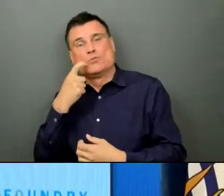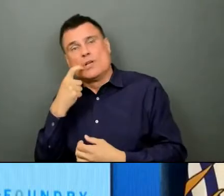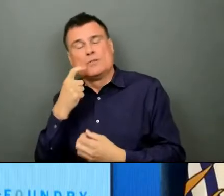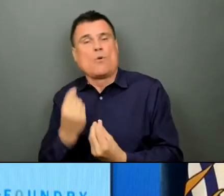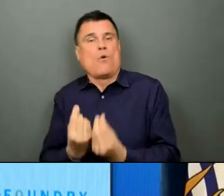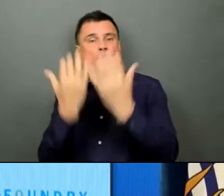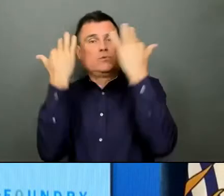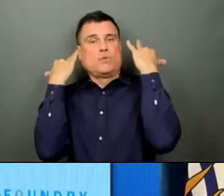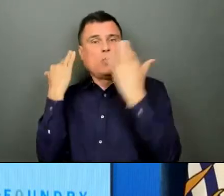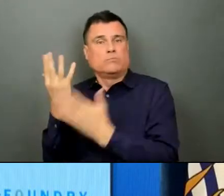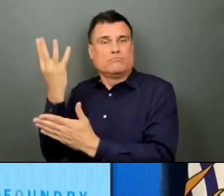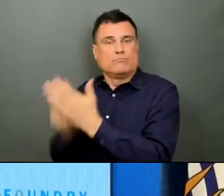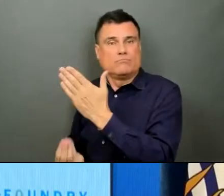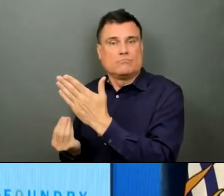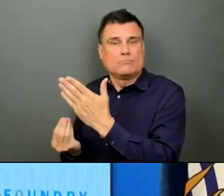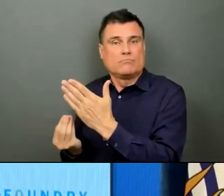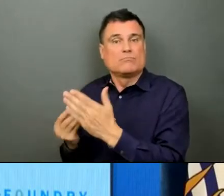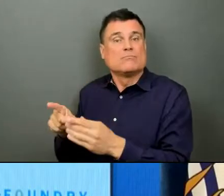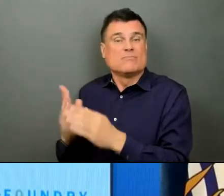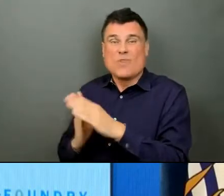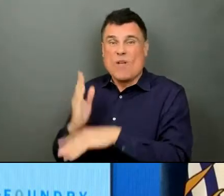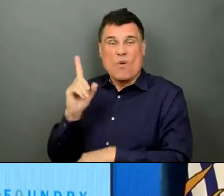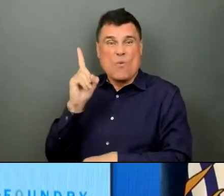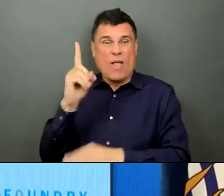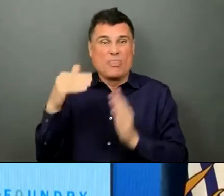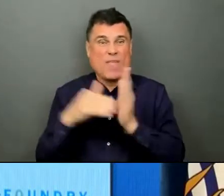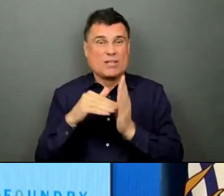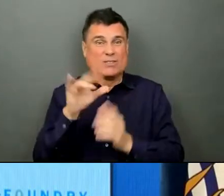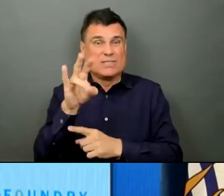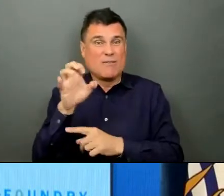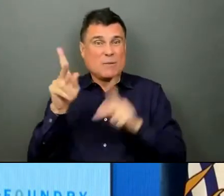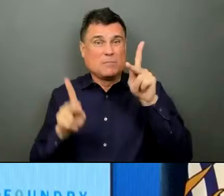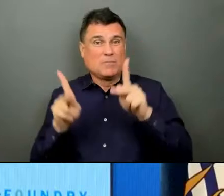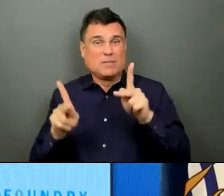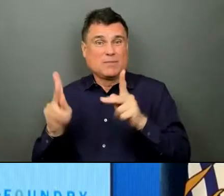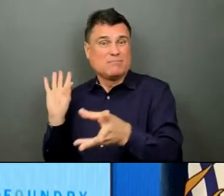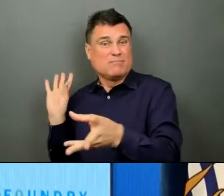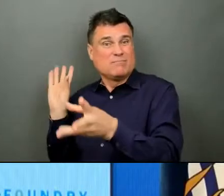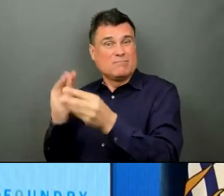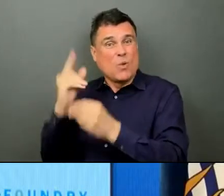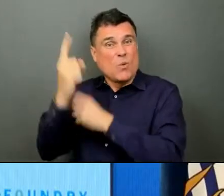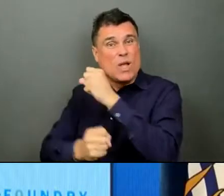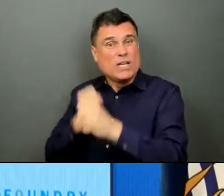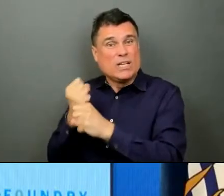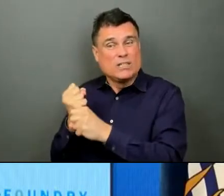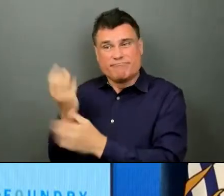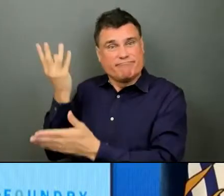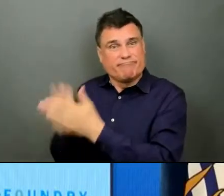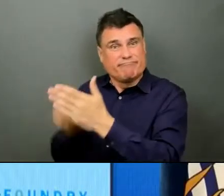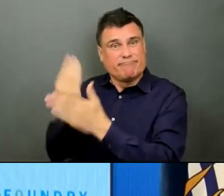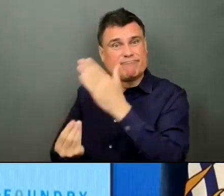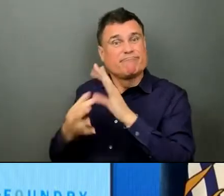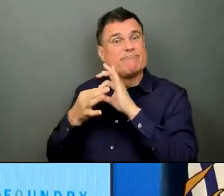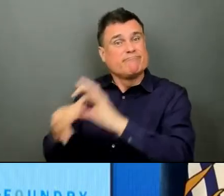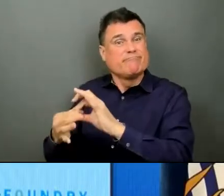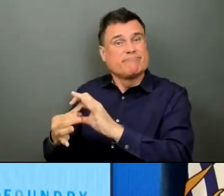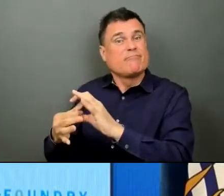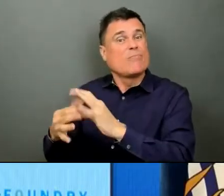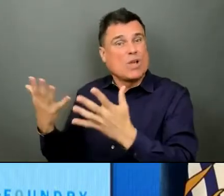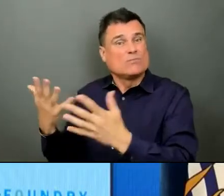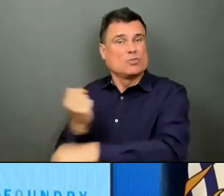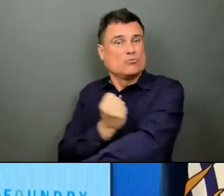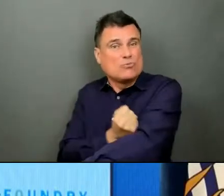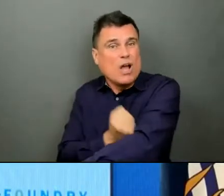over 1,700 people to the overdose crisis, and that someone so young is in our hearts